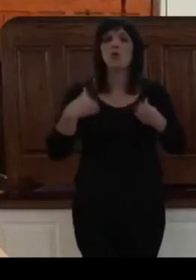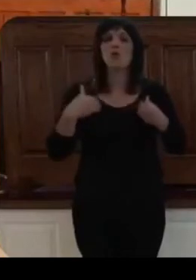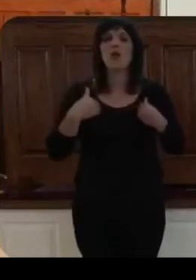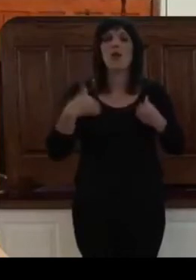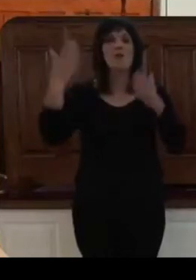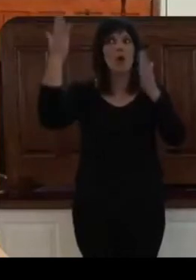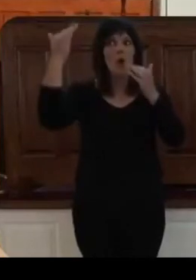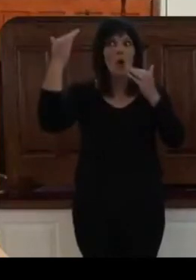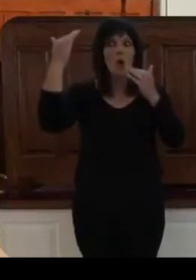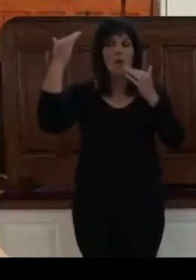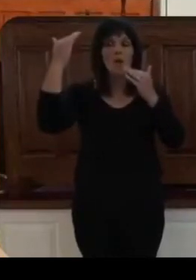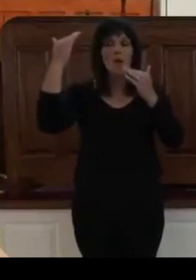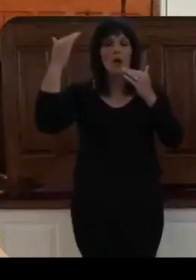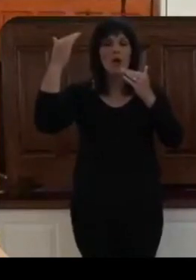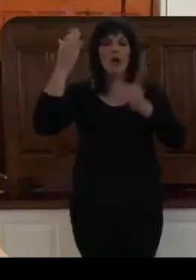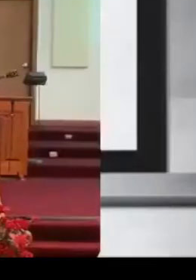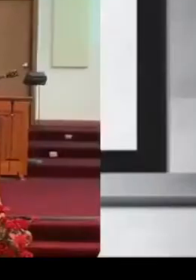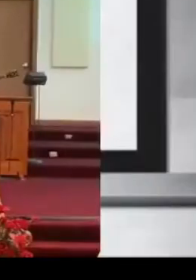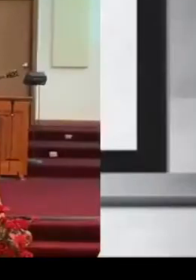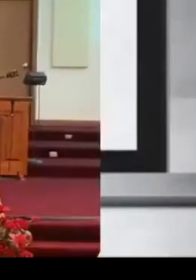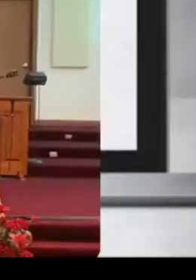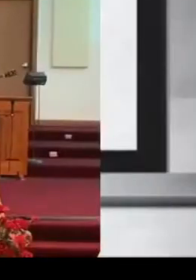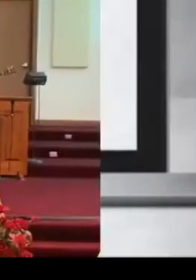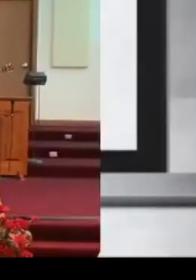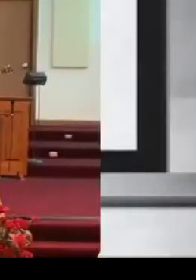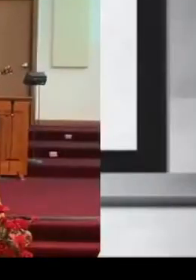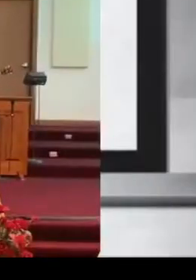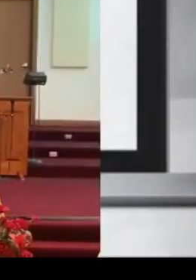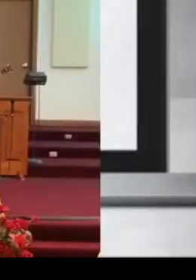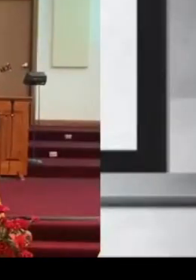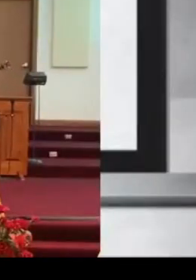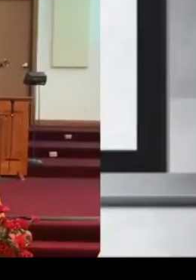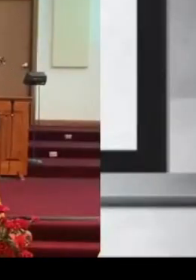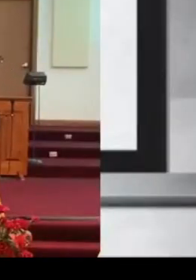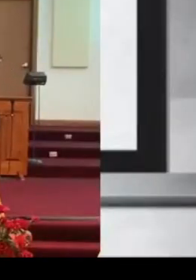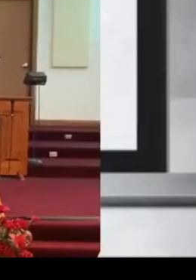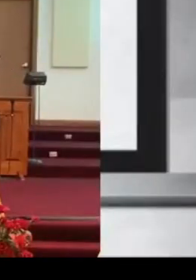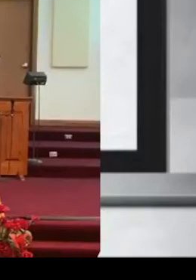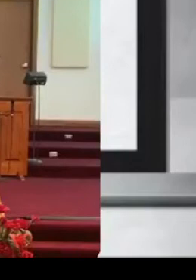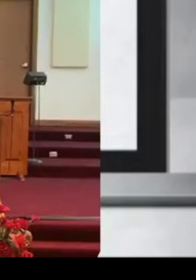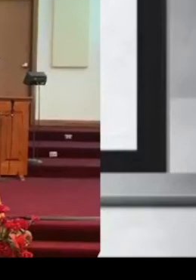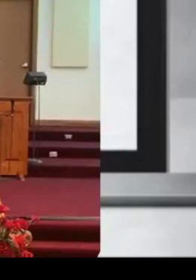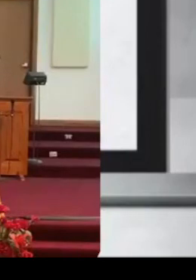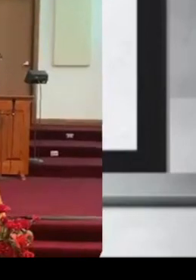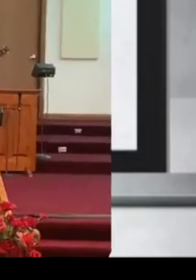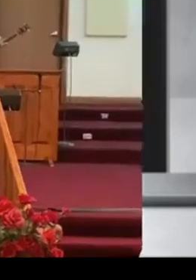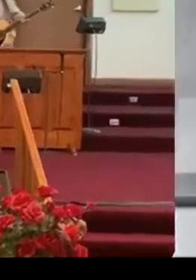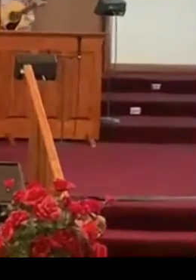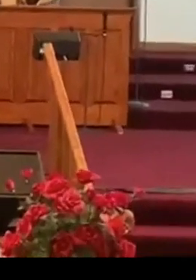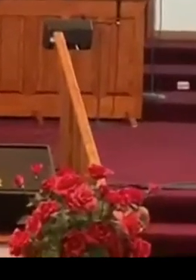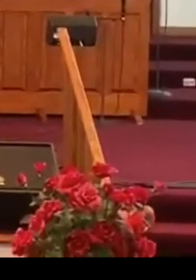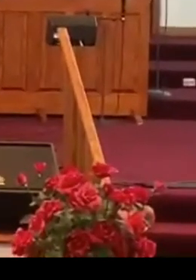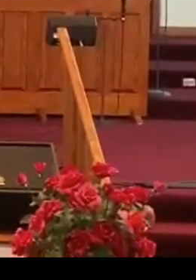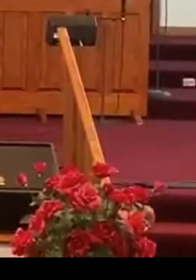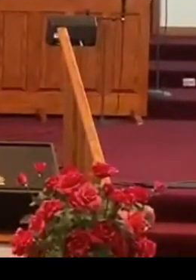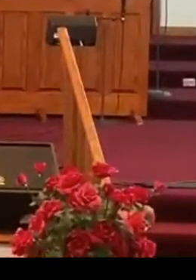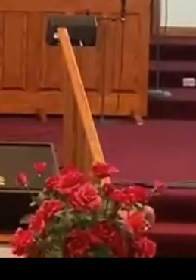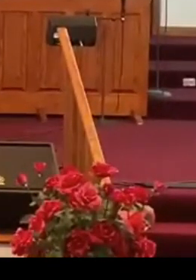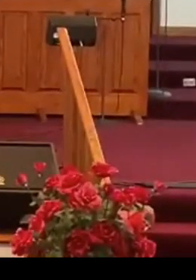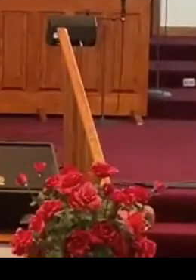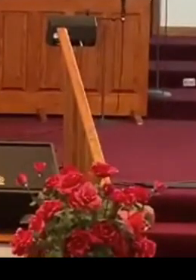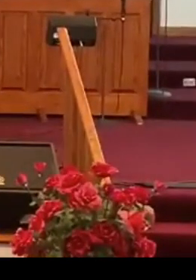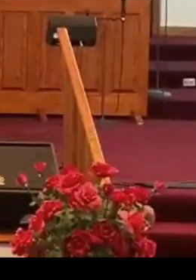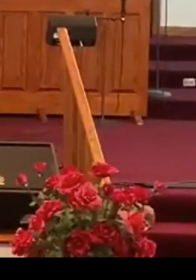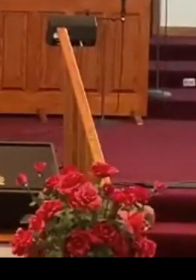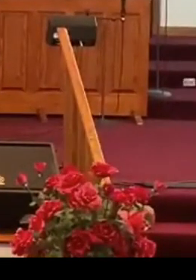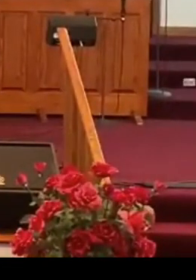reunion. Father, thank you for your words, their truth. Now guide us in them as we respond. We have to respond because your word is